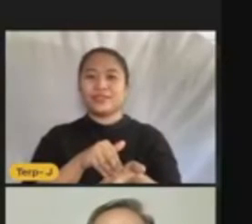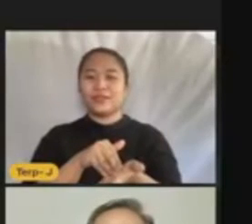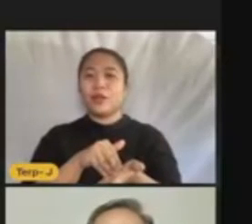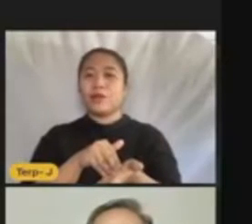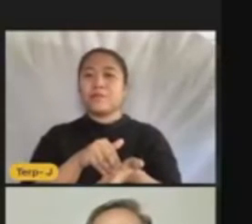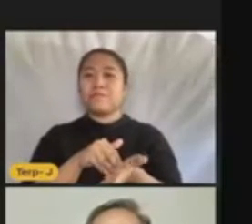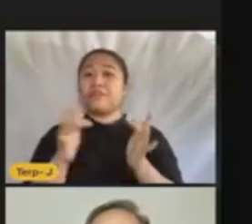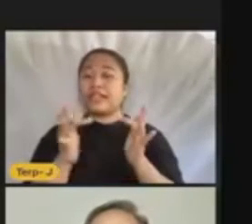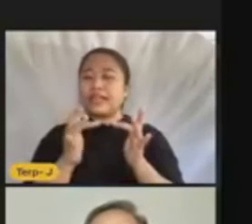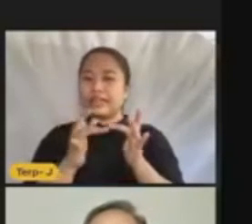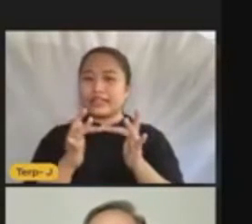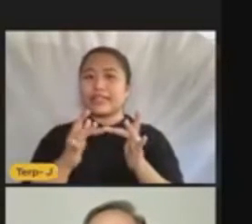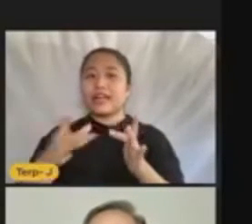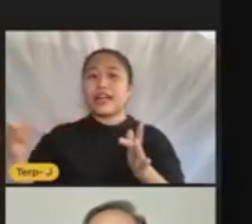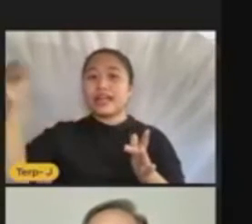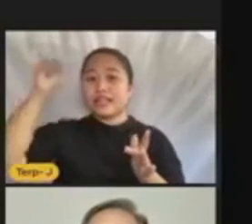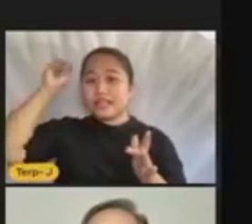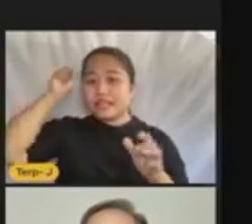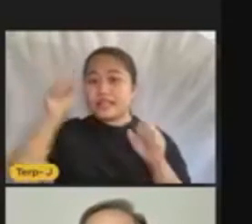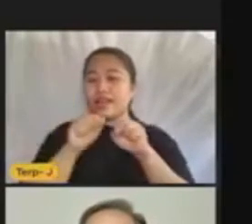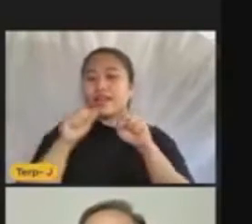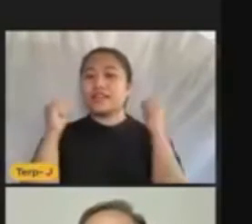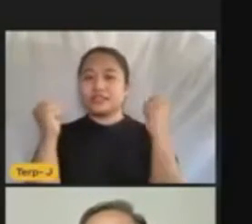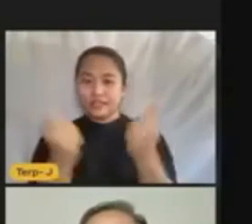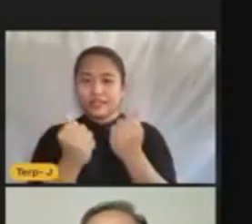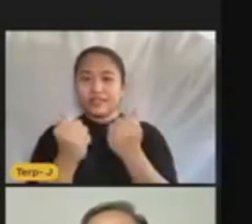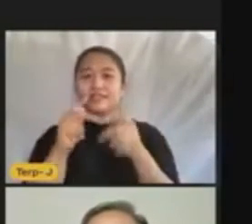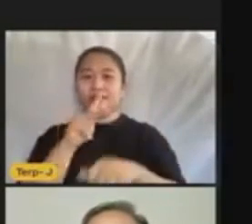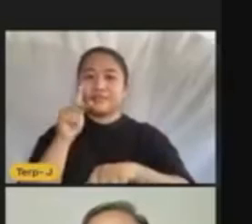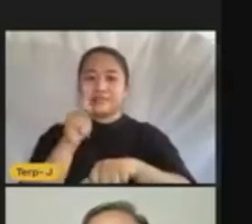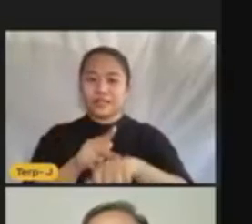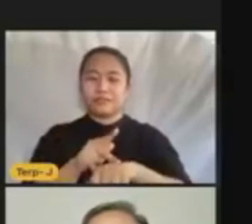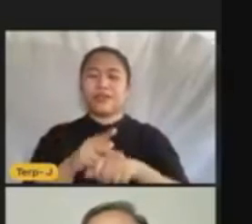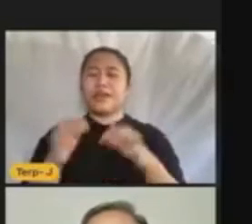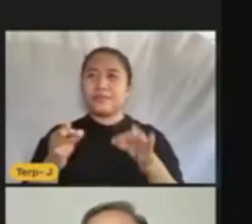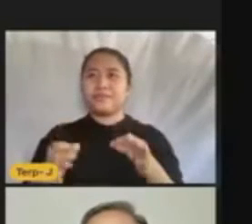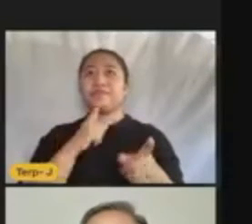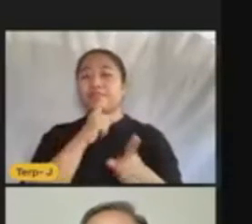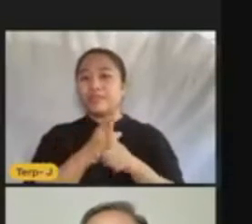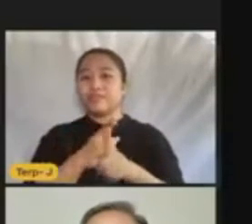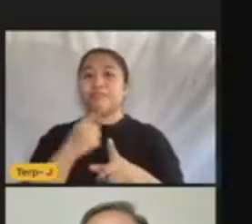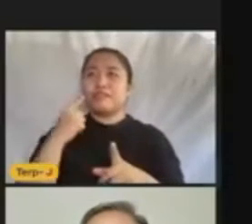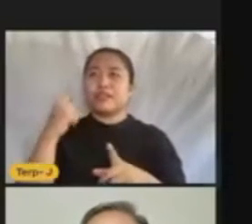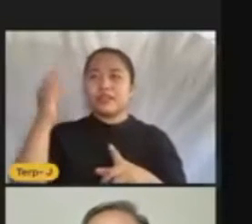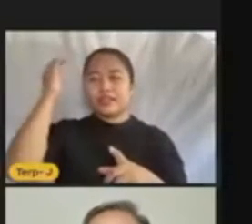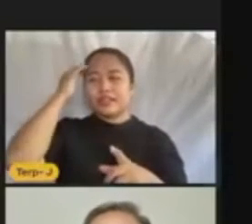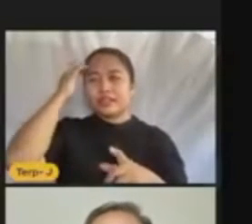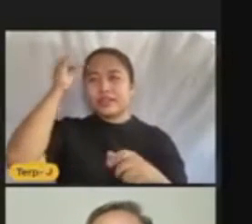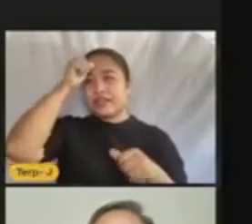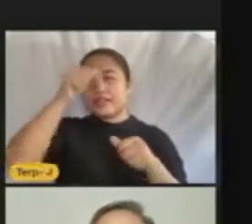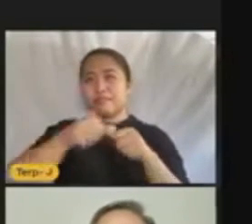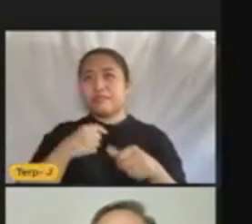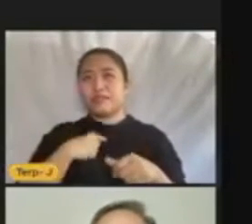Down Syndrome Association of the Philippines. If my memory serves me right, we're celebrating our 25th year or even